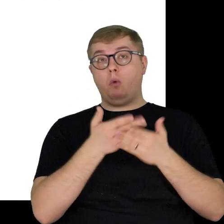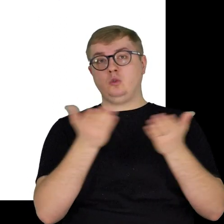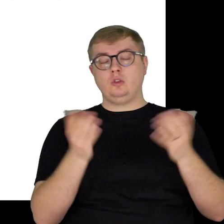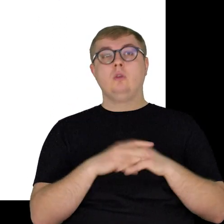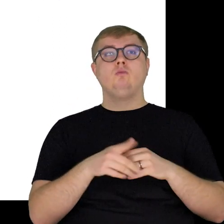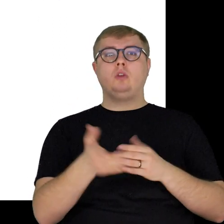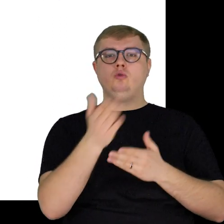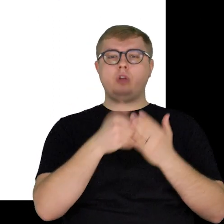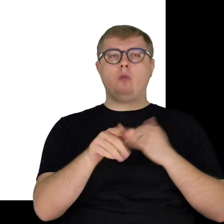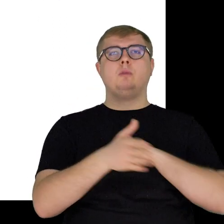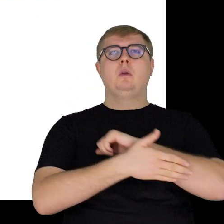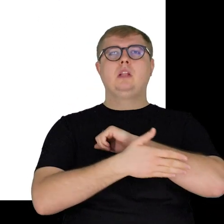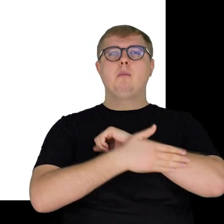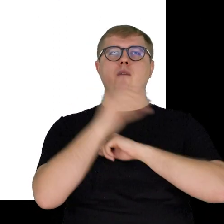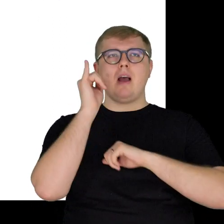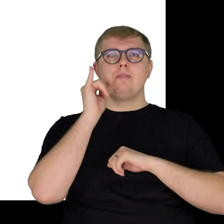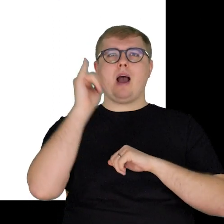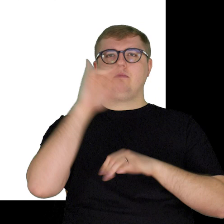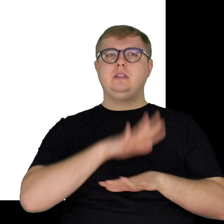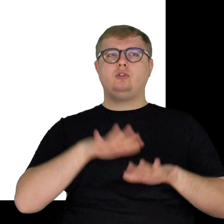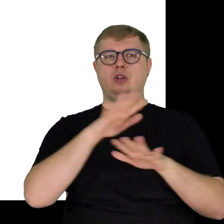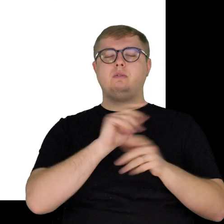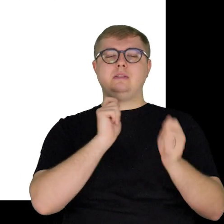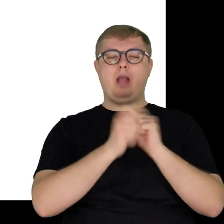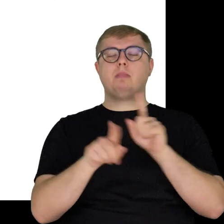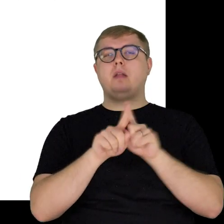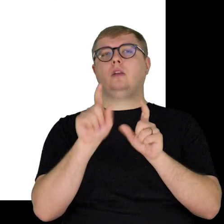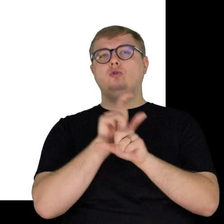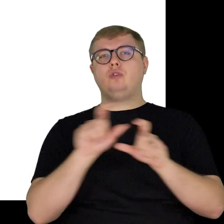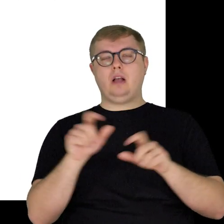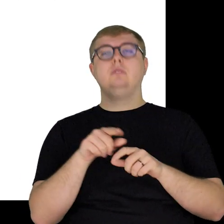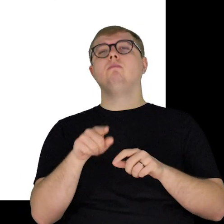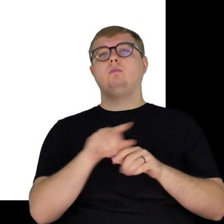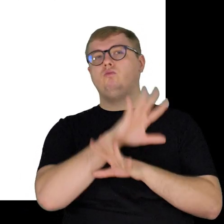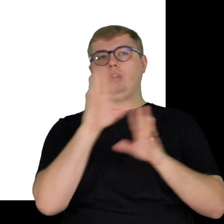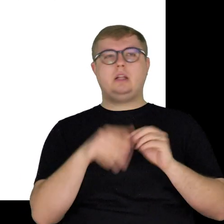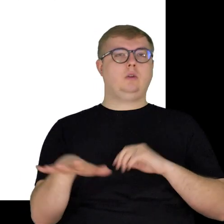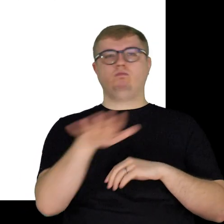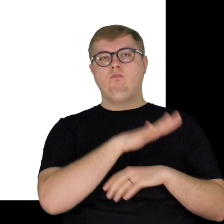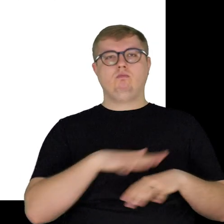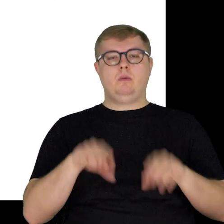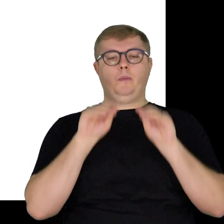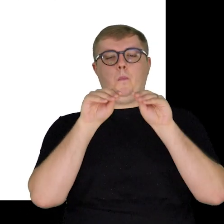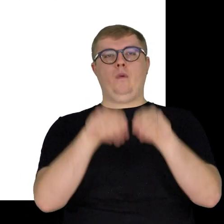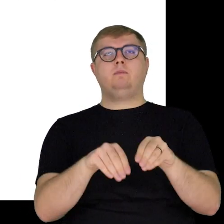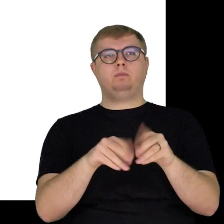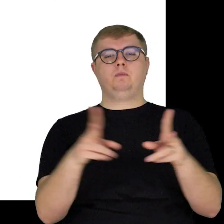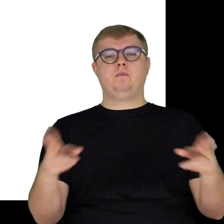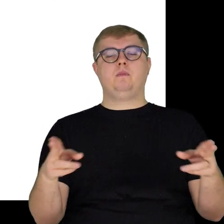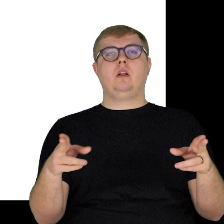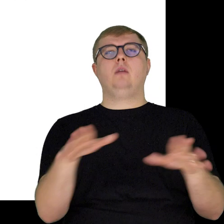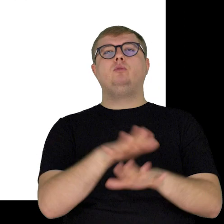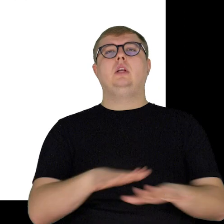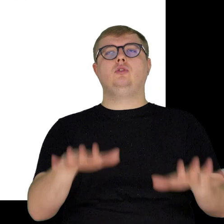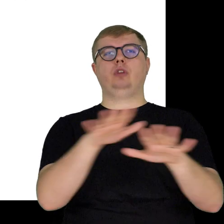space and change and temporalities are kind of embedded within this kind of within this case. And of course, this other thing